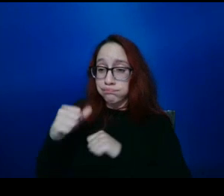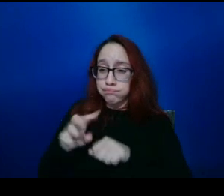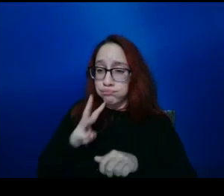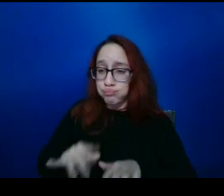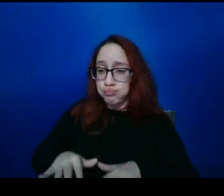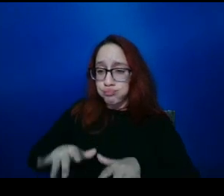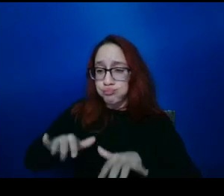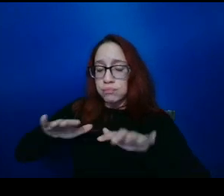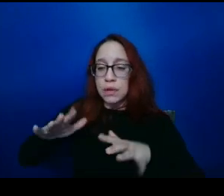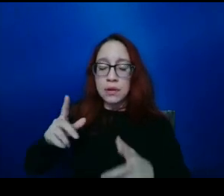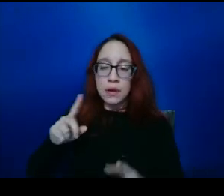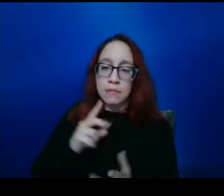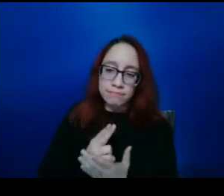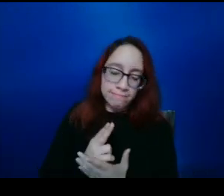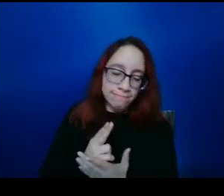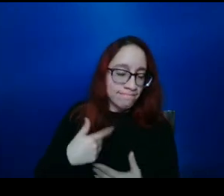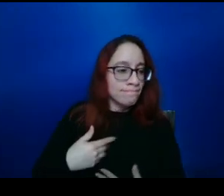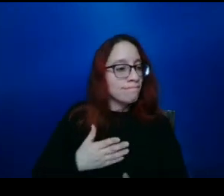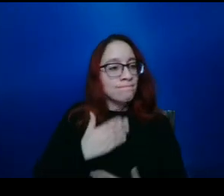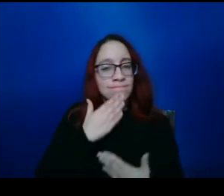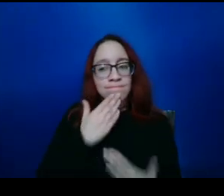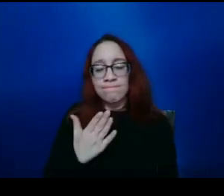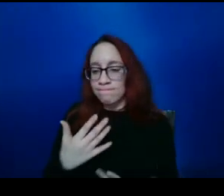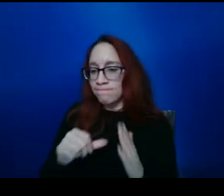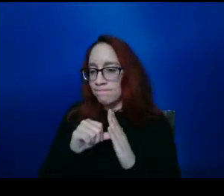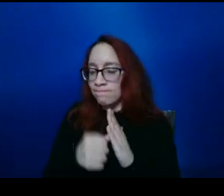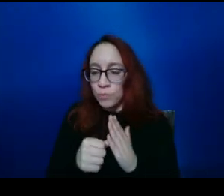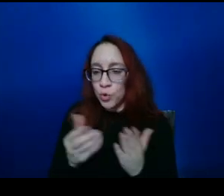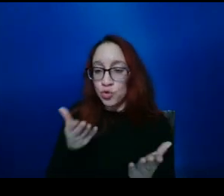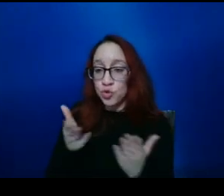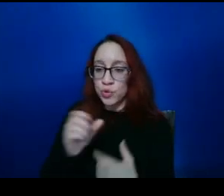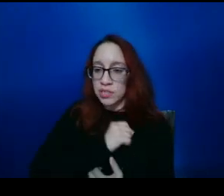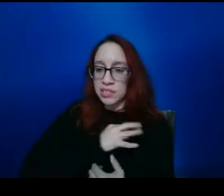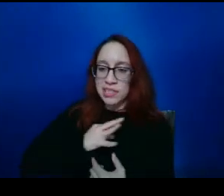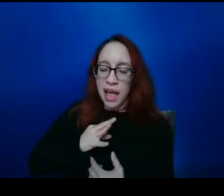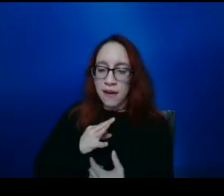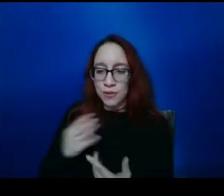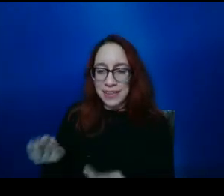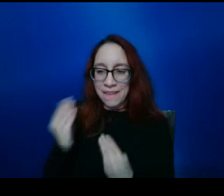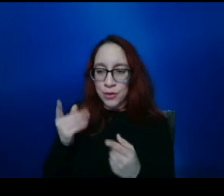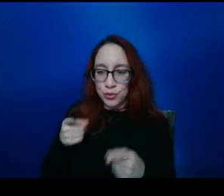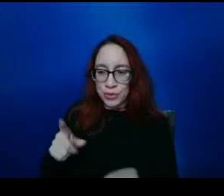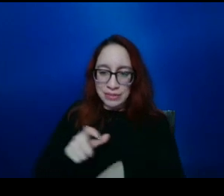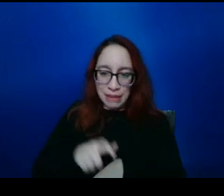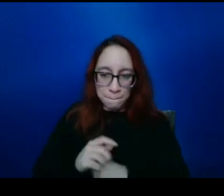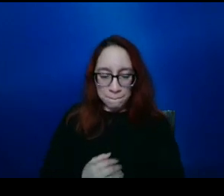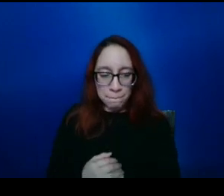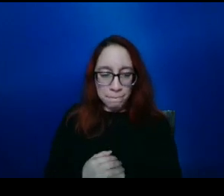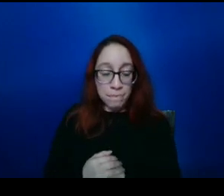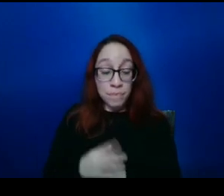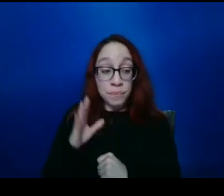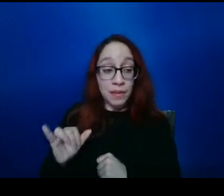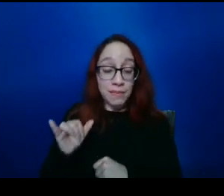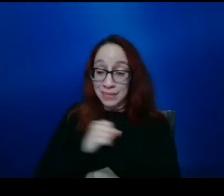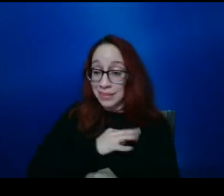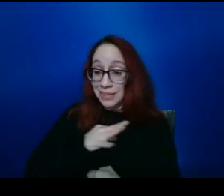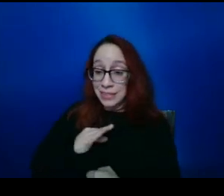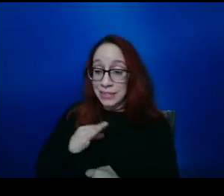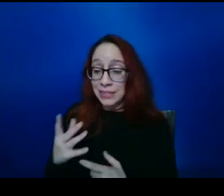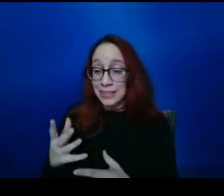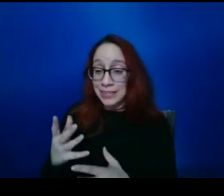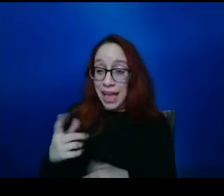how grateful and impressed I was with the service your staff supplied me during this time. From that staff that received